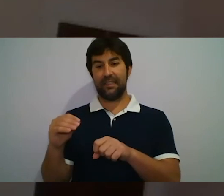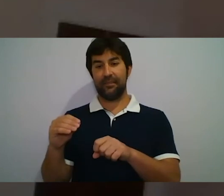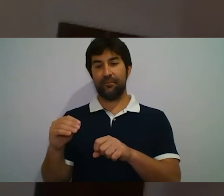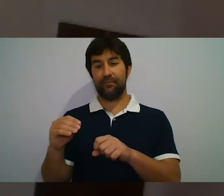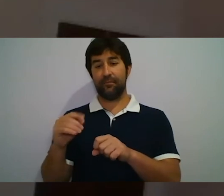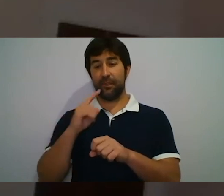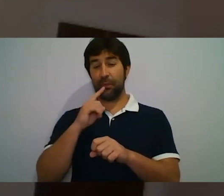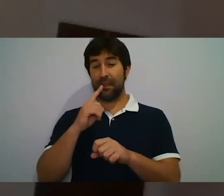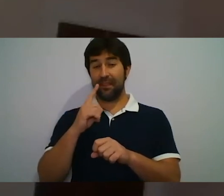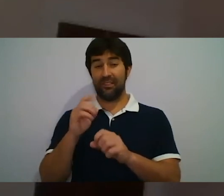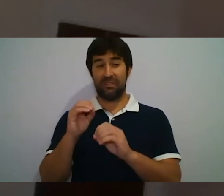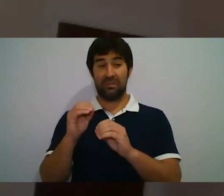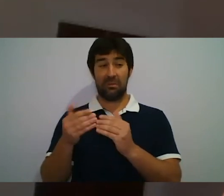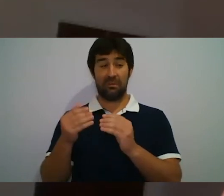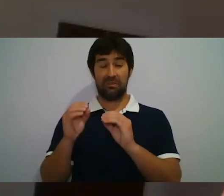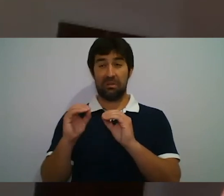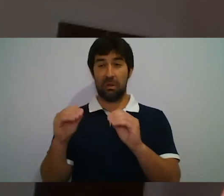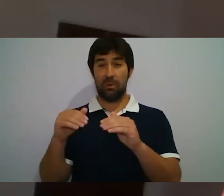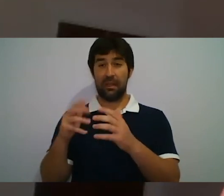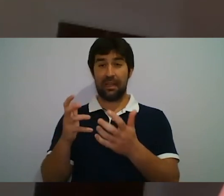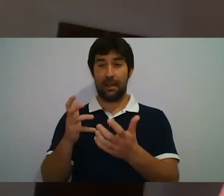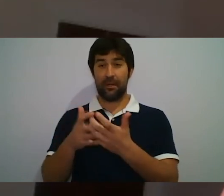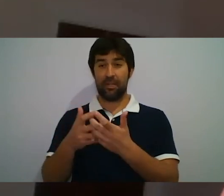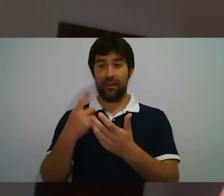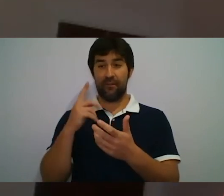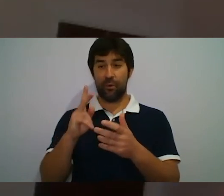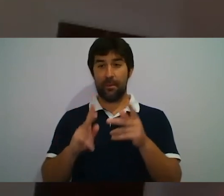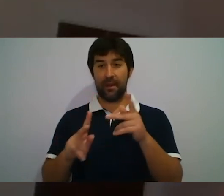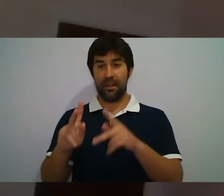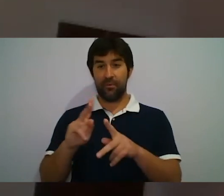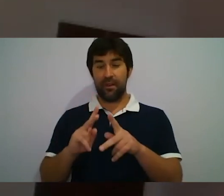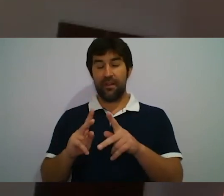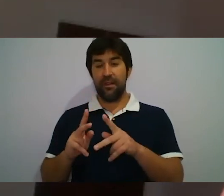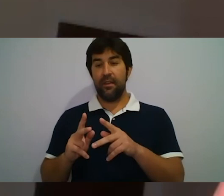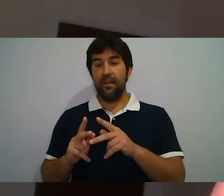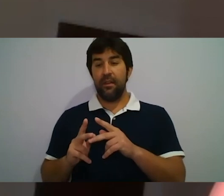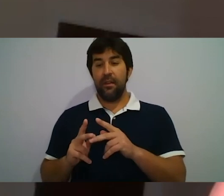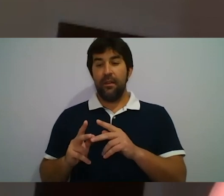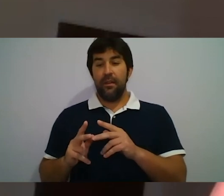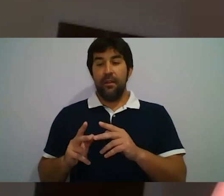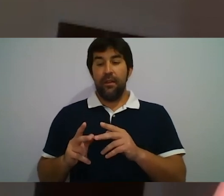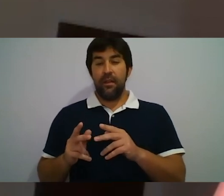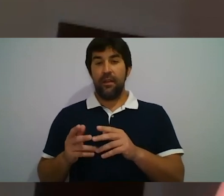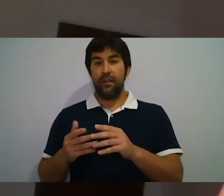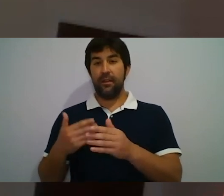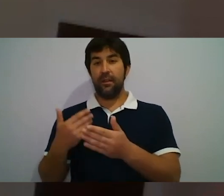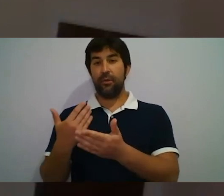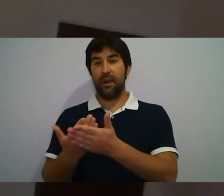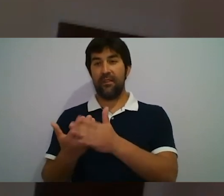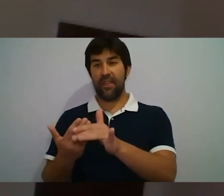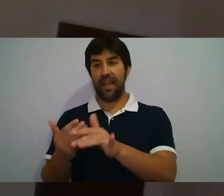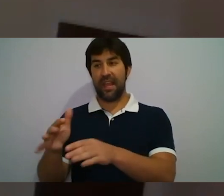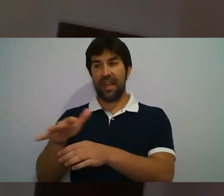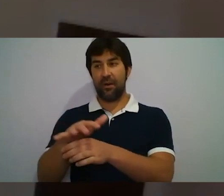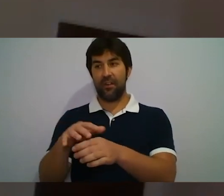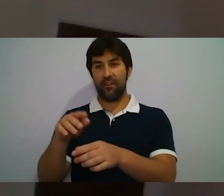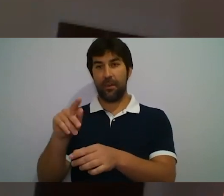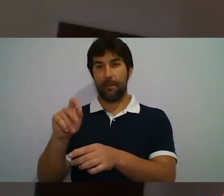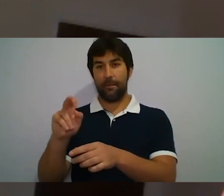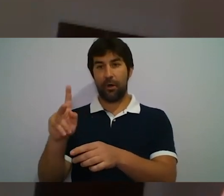year. We do have, a newly completed bicycle master plan. And so we really want to